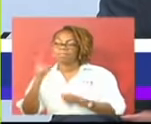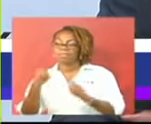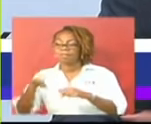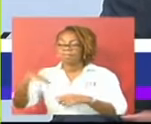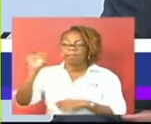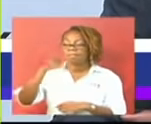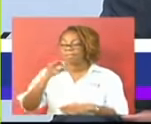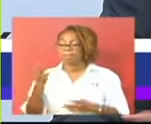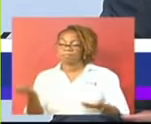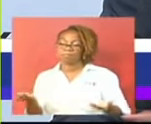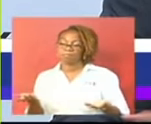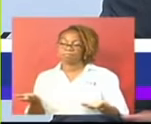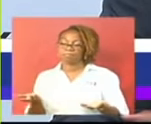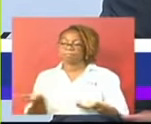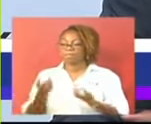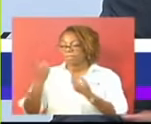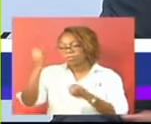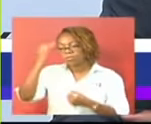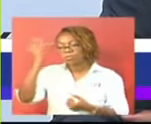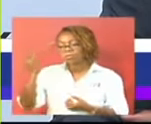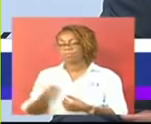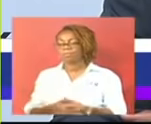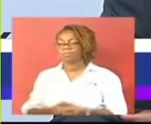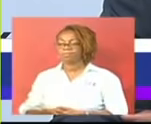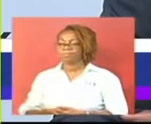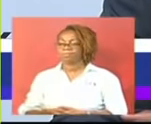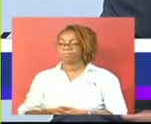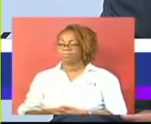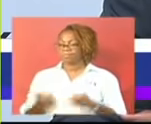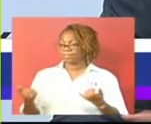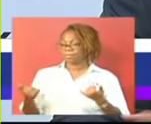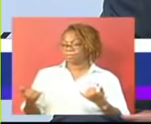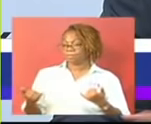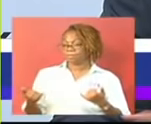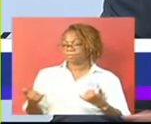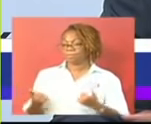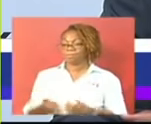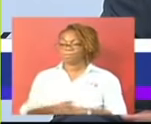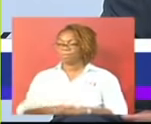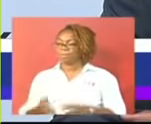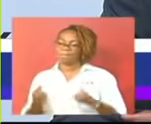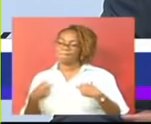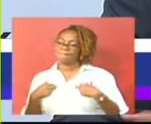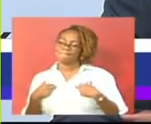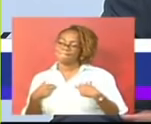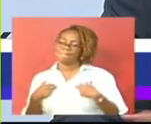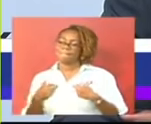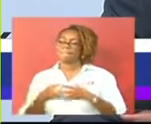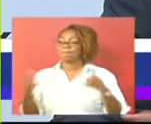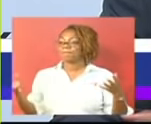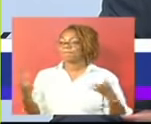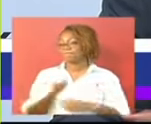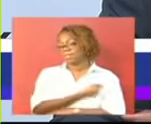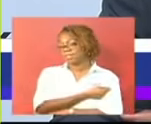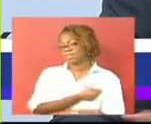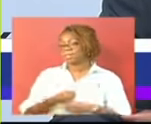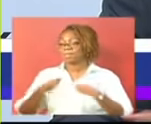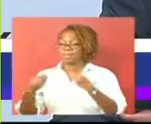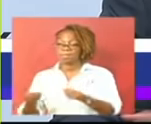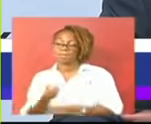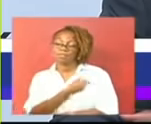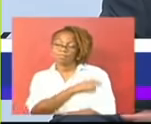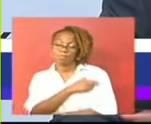Okay, thanks for your two questions. I do not have with me the number of vaccines delivered to the private hospitals in particular. We know that there